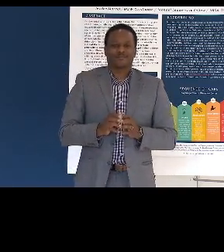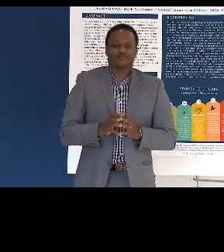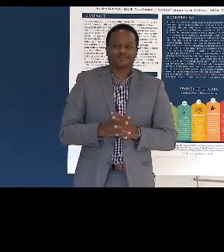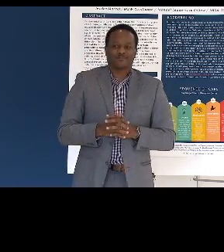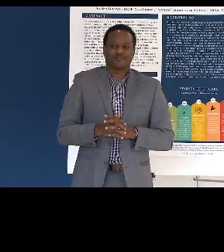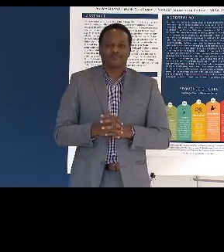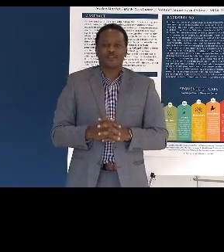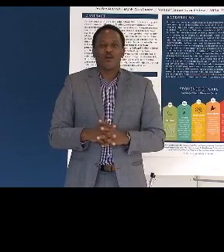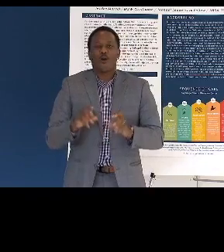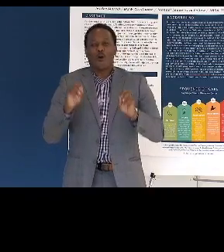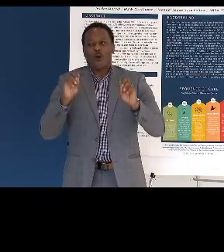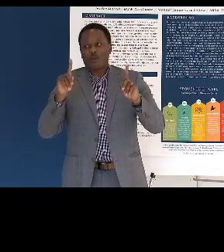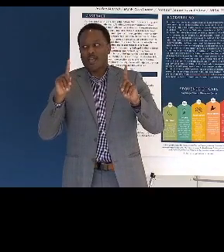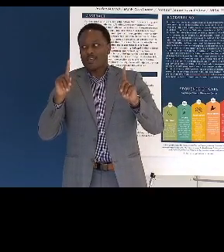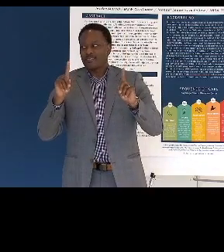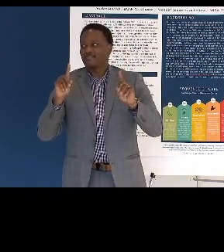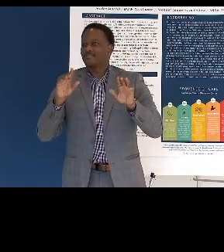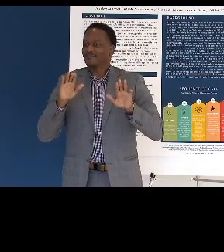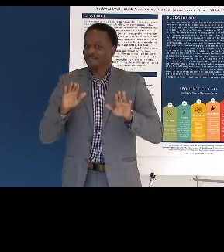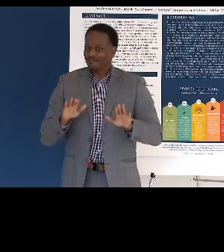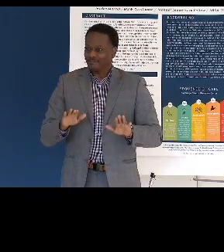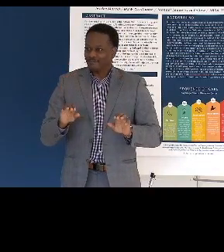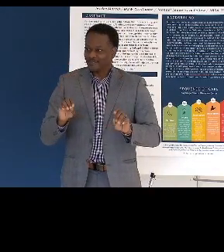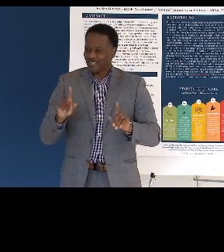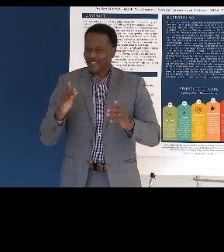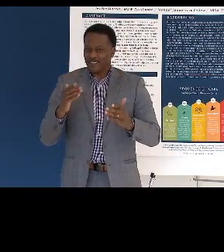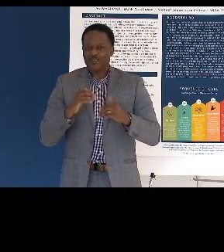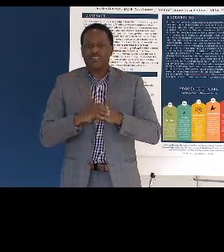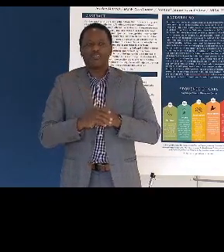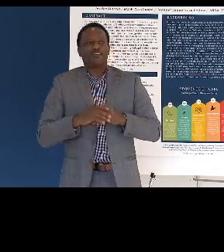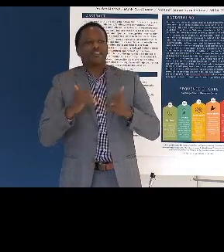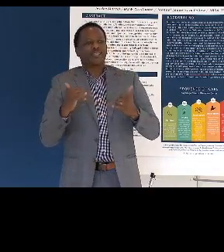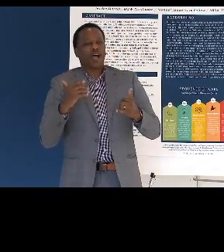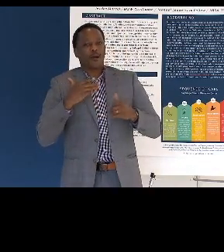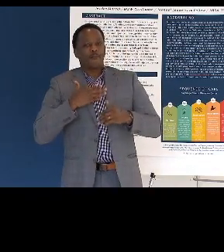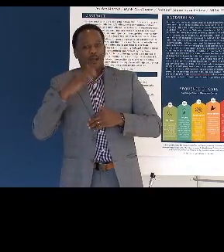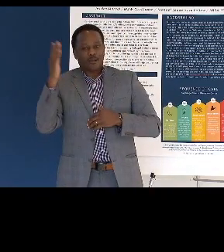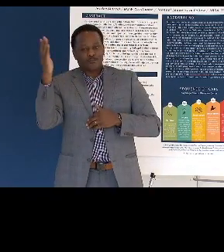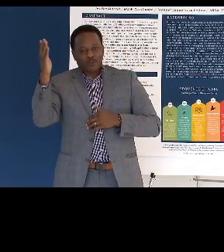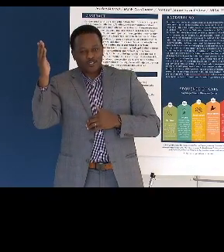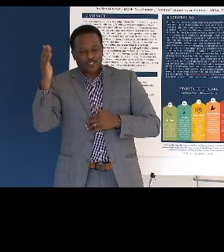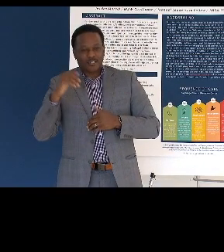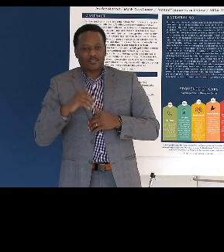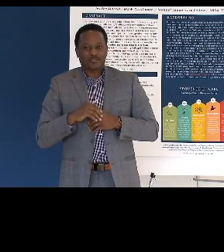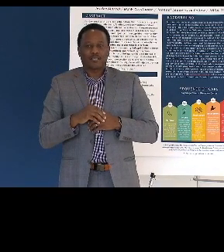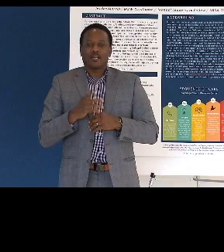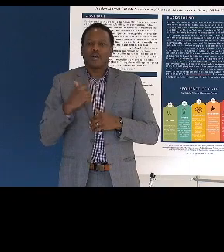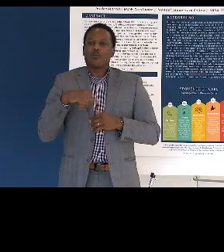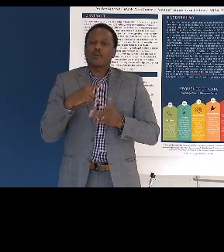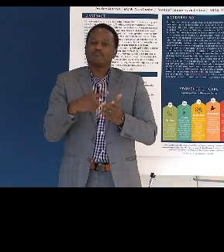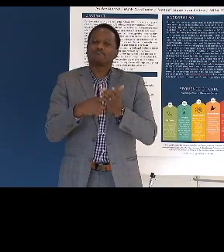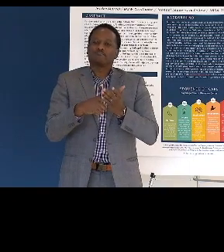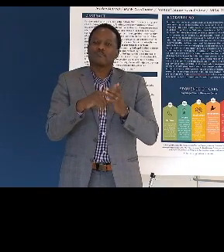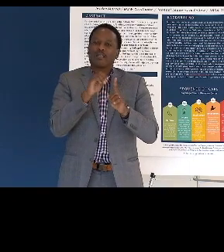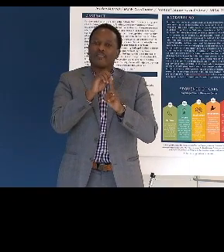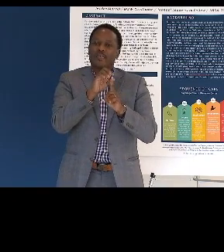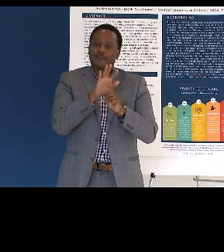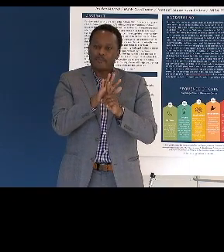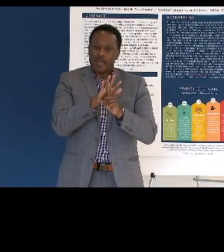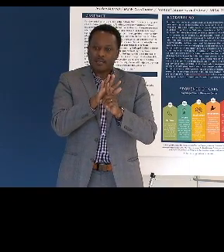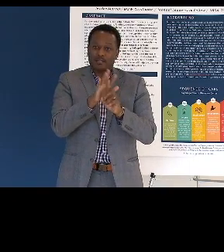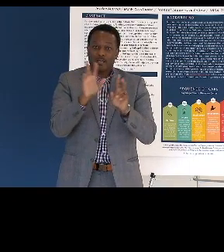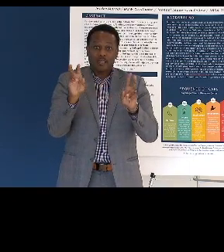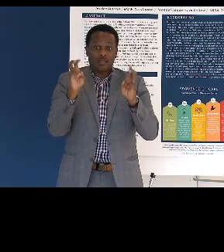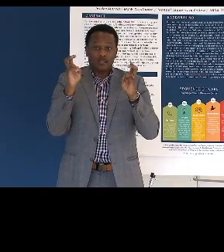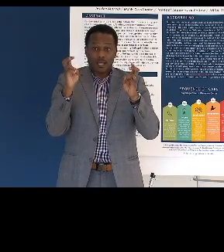All right, can you hear me all right? Okay. So for my Capstone project, I looked at the impact of mentorship programs. This topic grew out